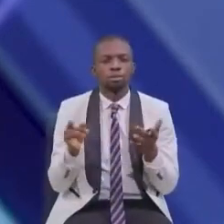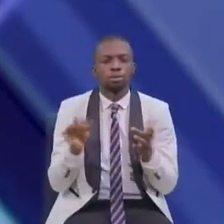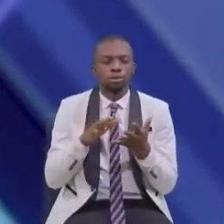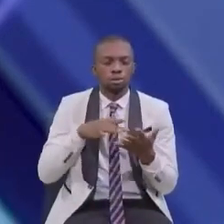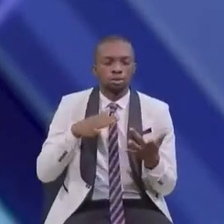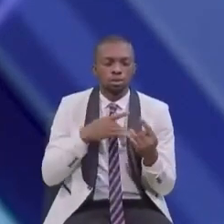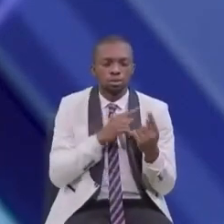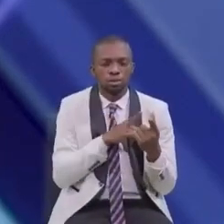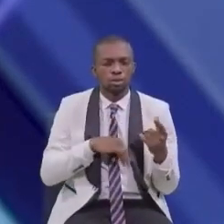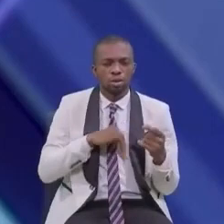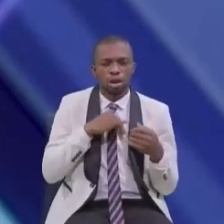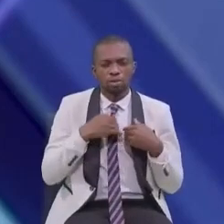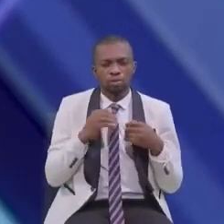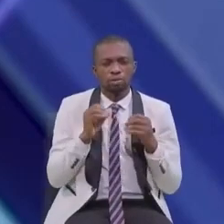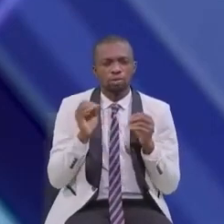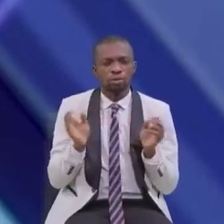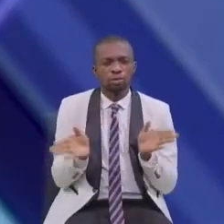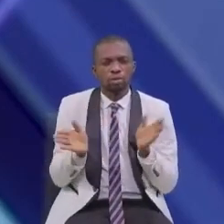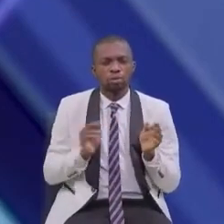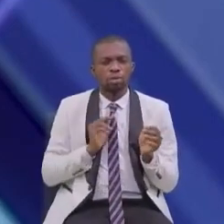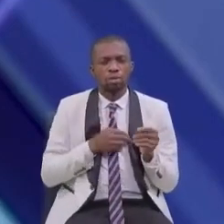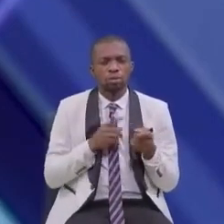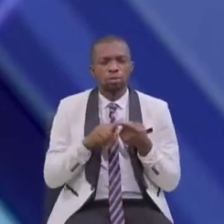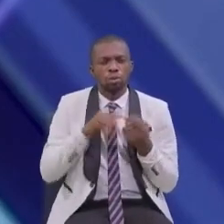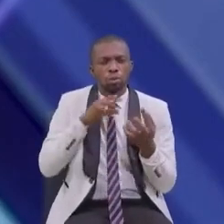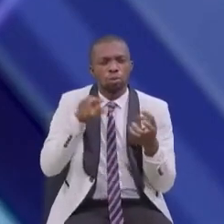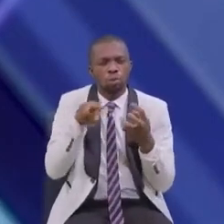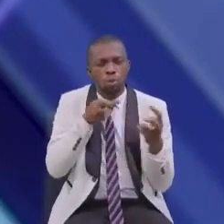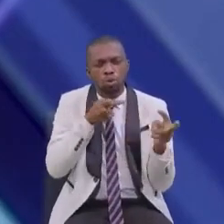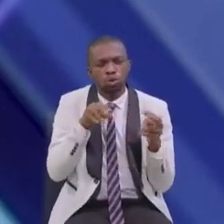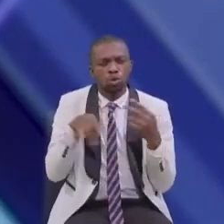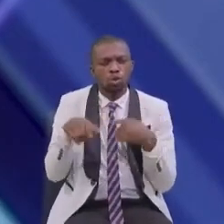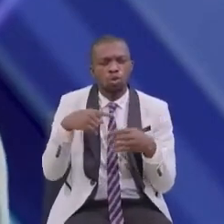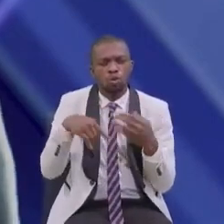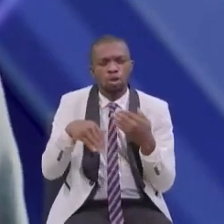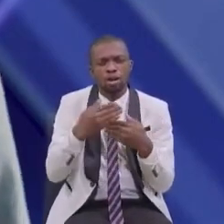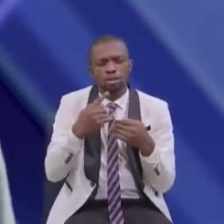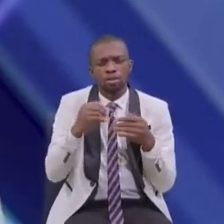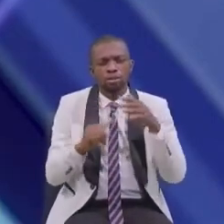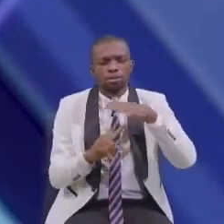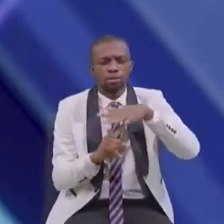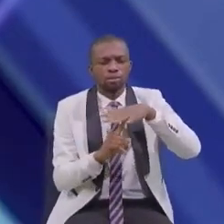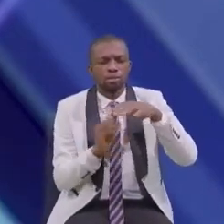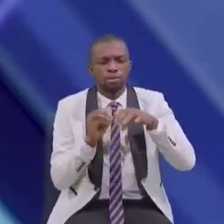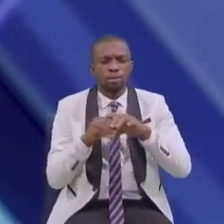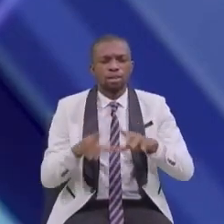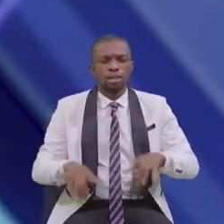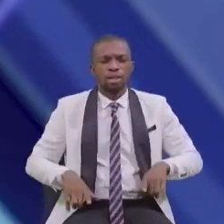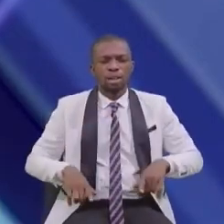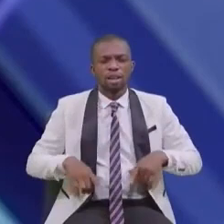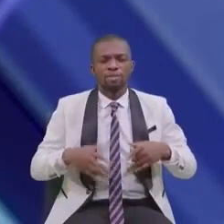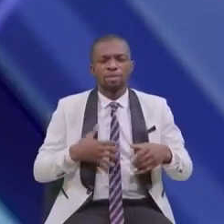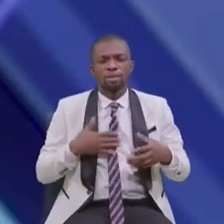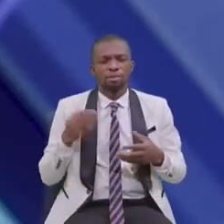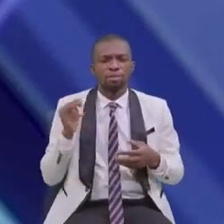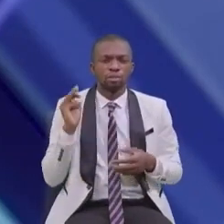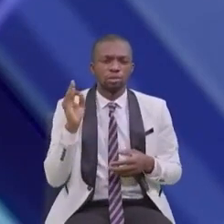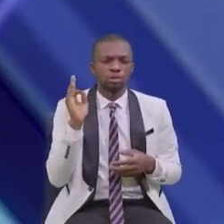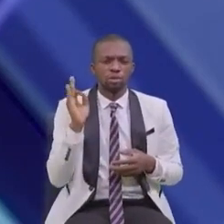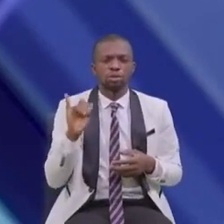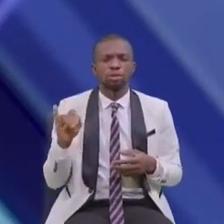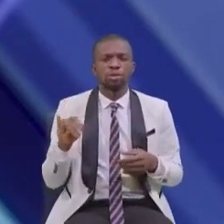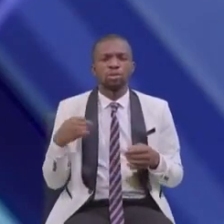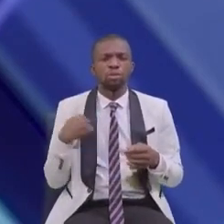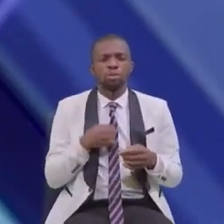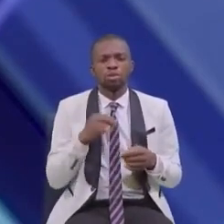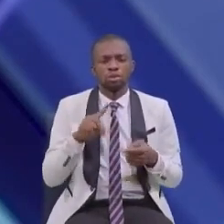the priorities in life and in ministry. We have seen that we need to watch